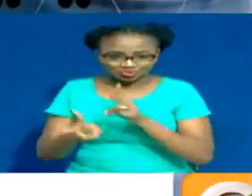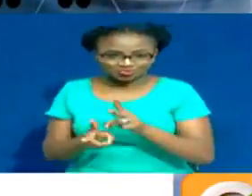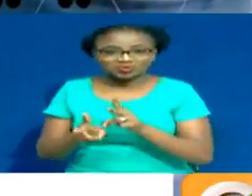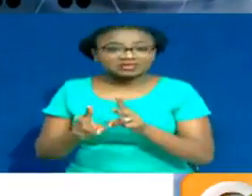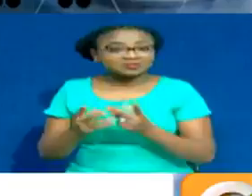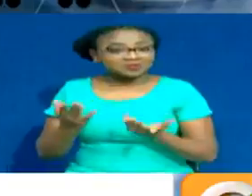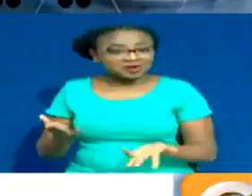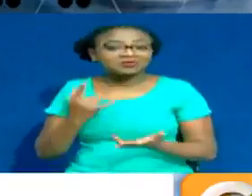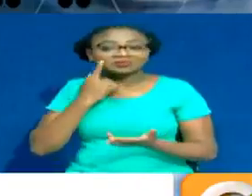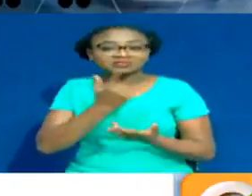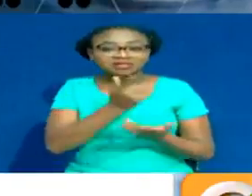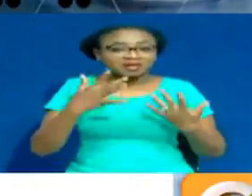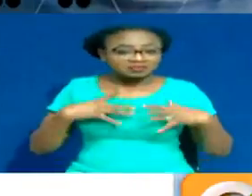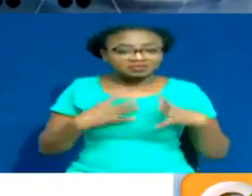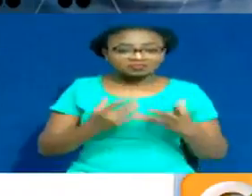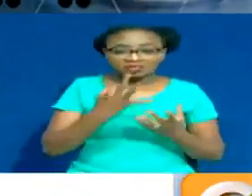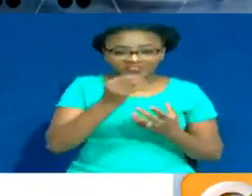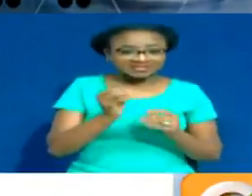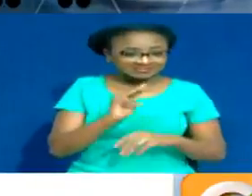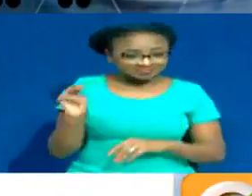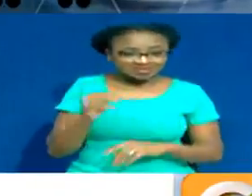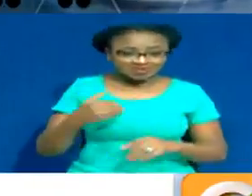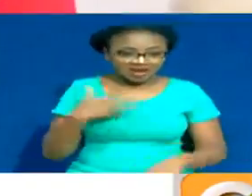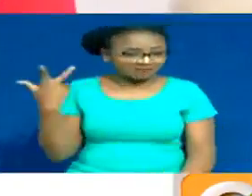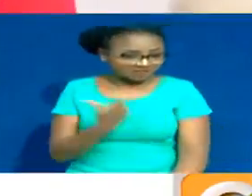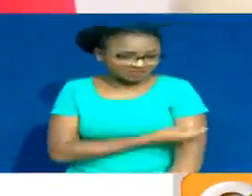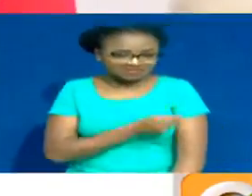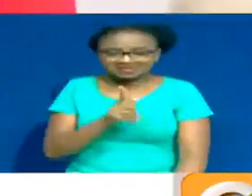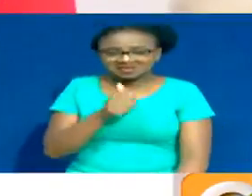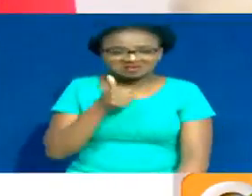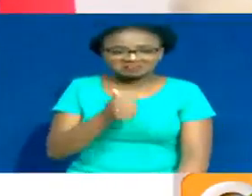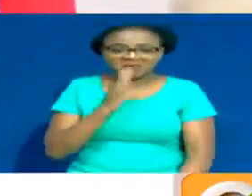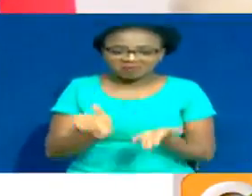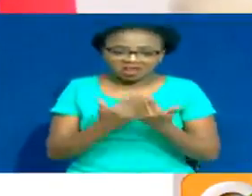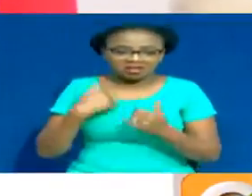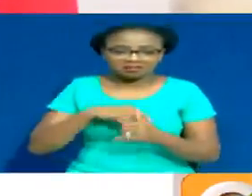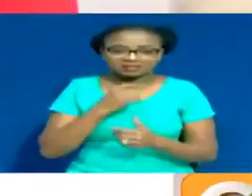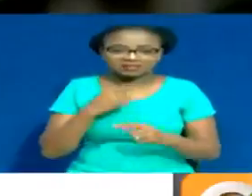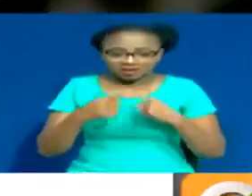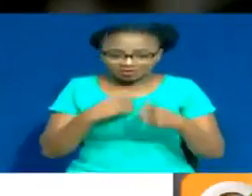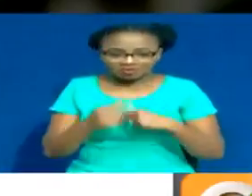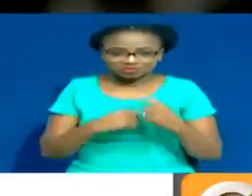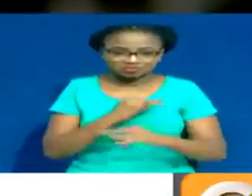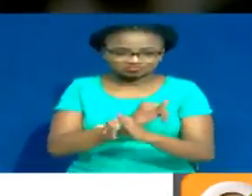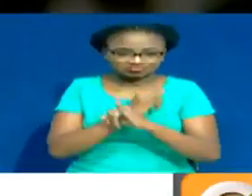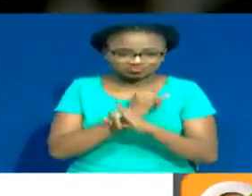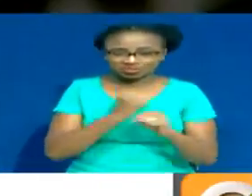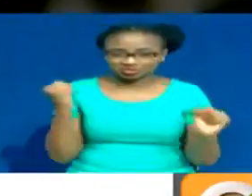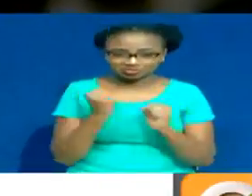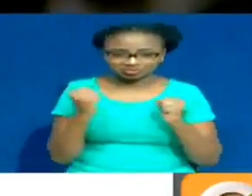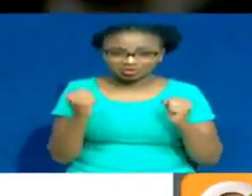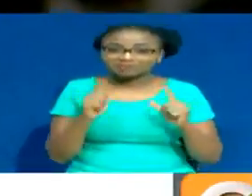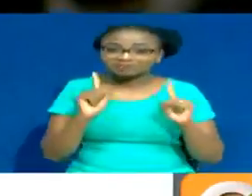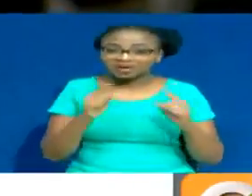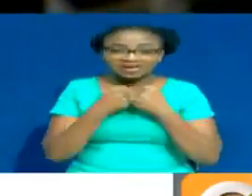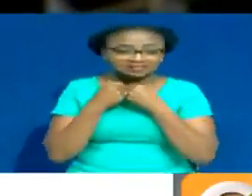With a vaccinated population of 30 million people, this will allow us to begin the journey for herd immunity. But financing